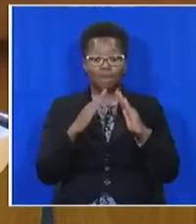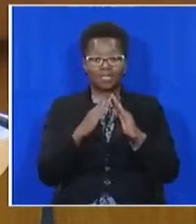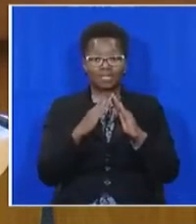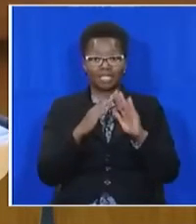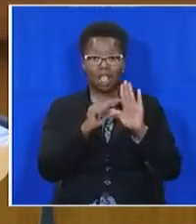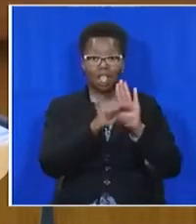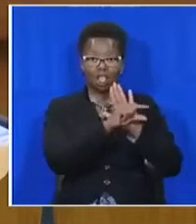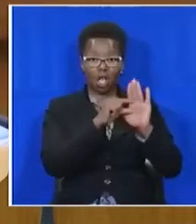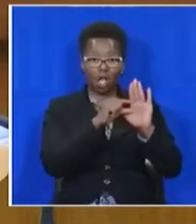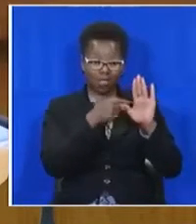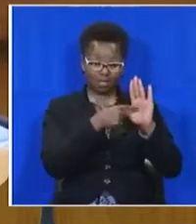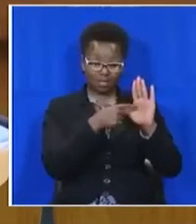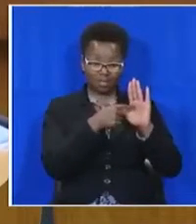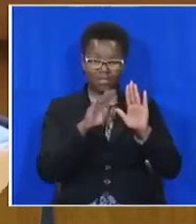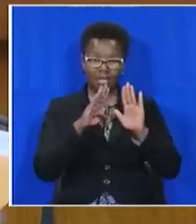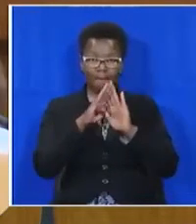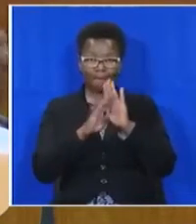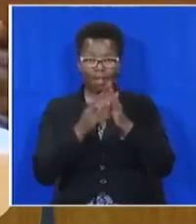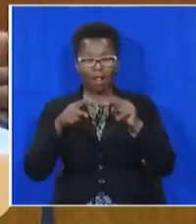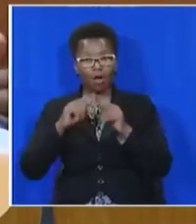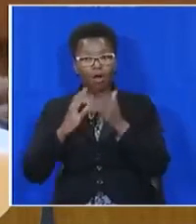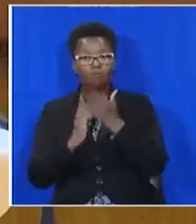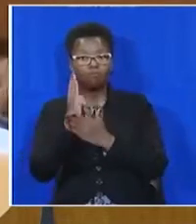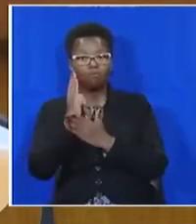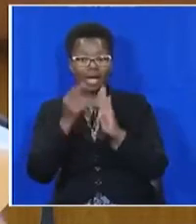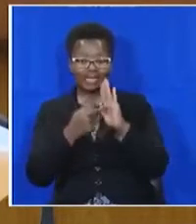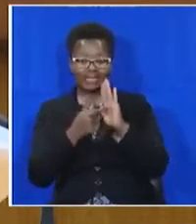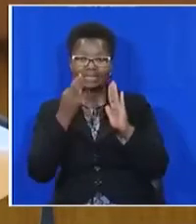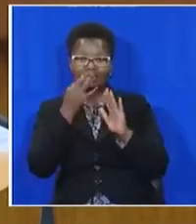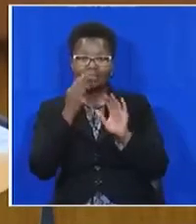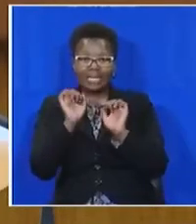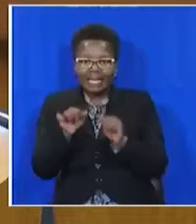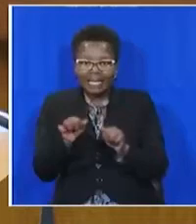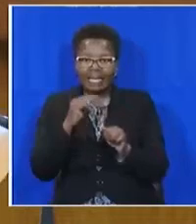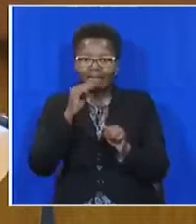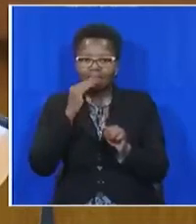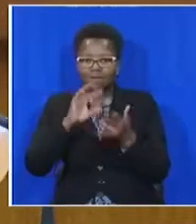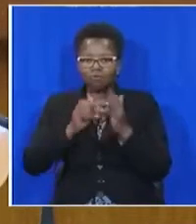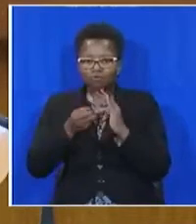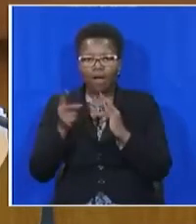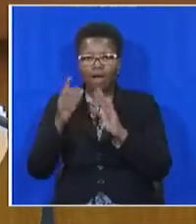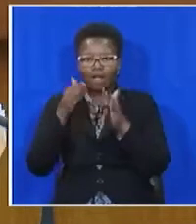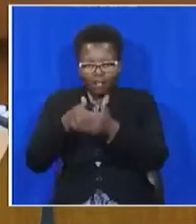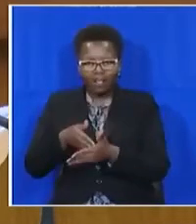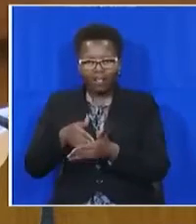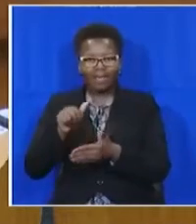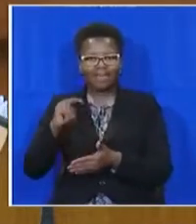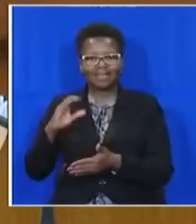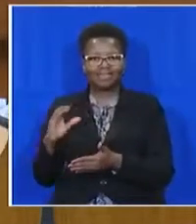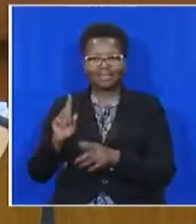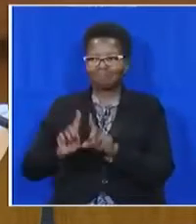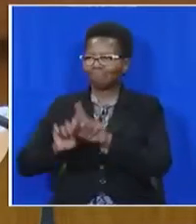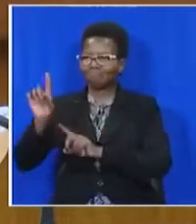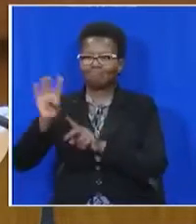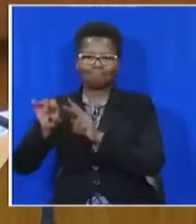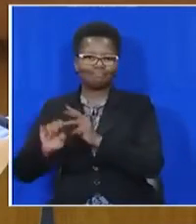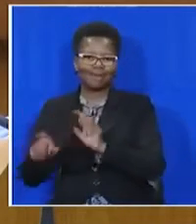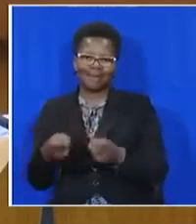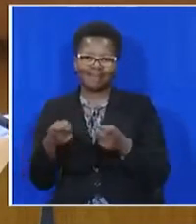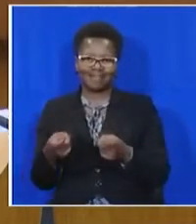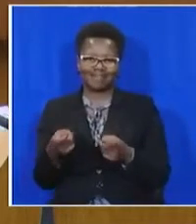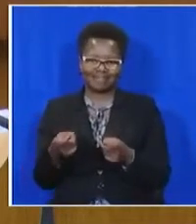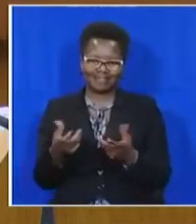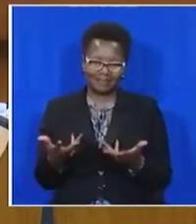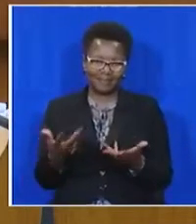hitherto been such a valve to block strides of the ANC. The ANC,